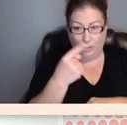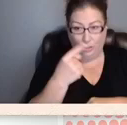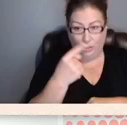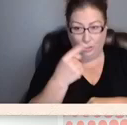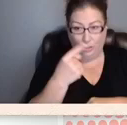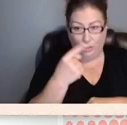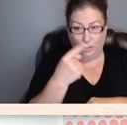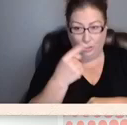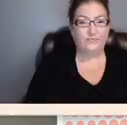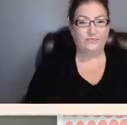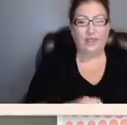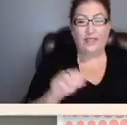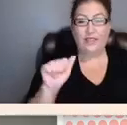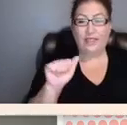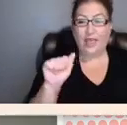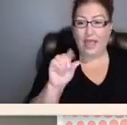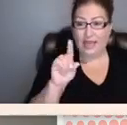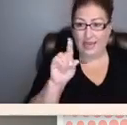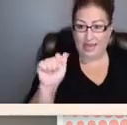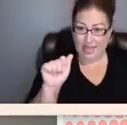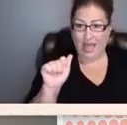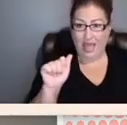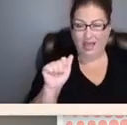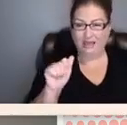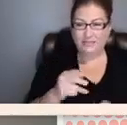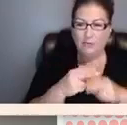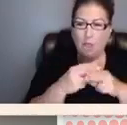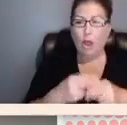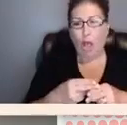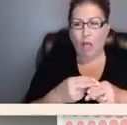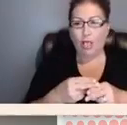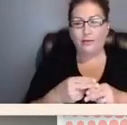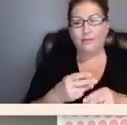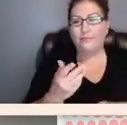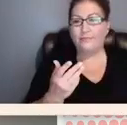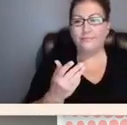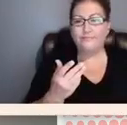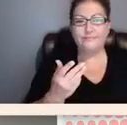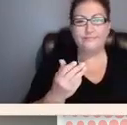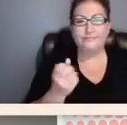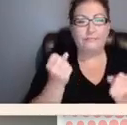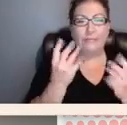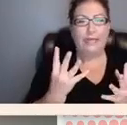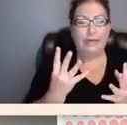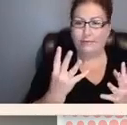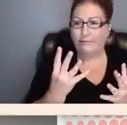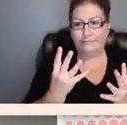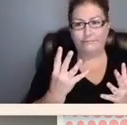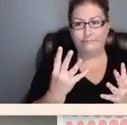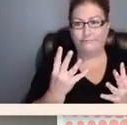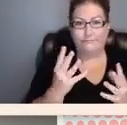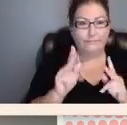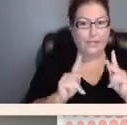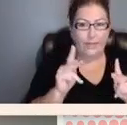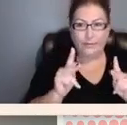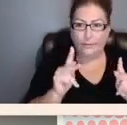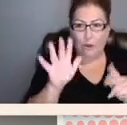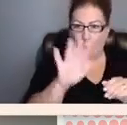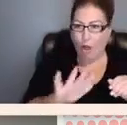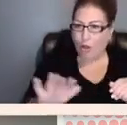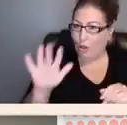The ADA has been called by many folks around the